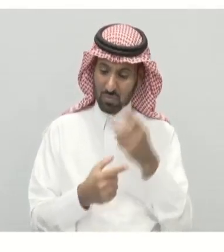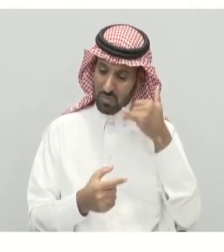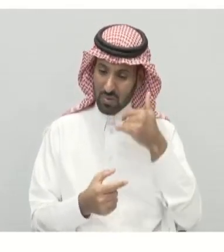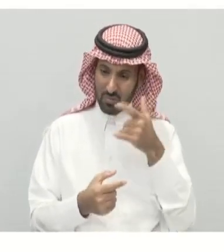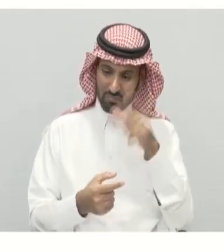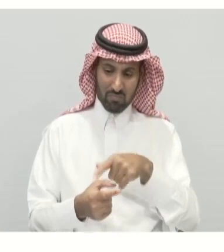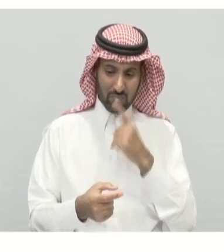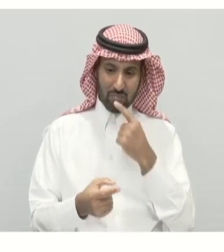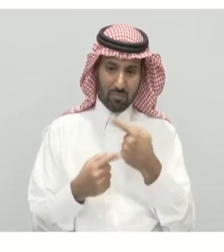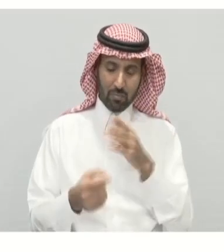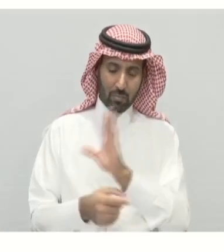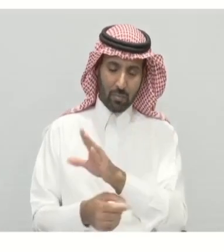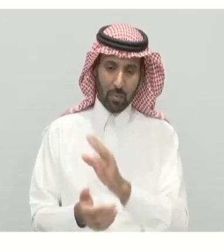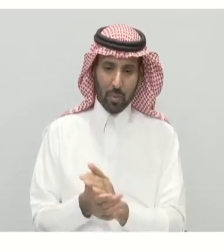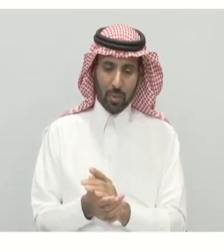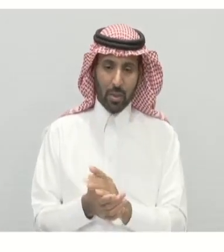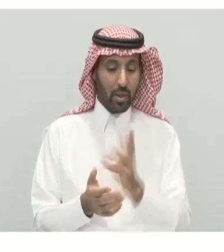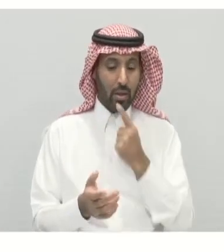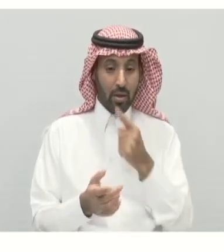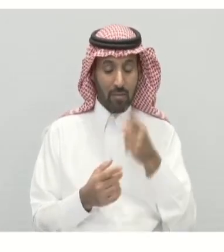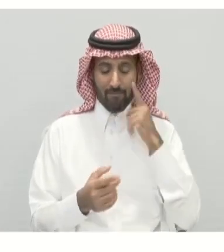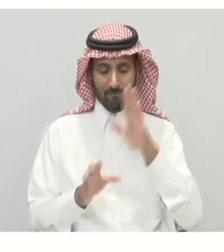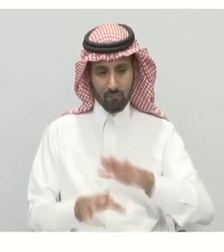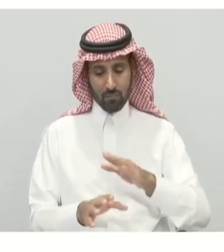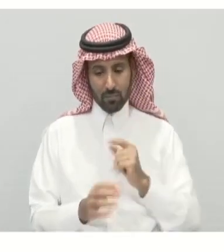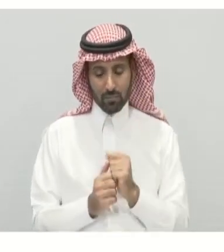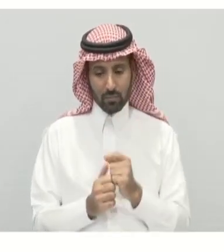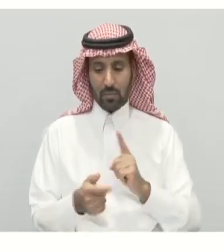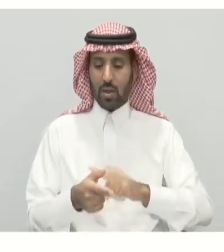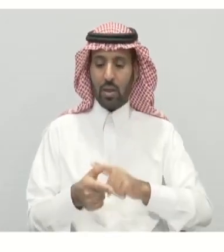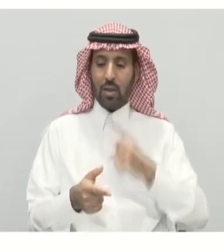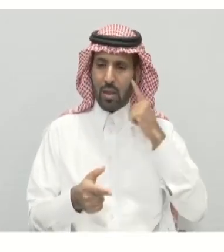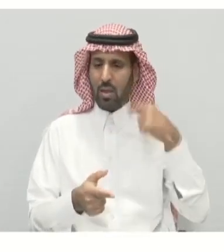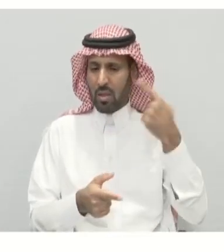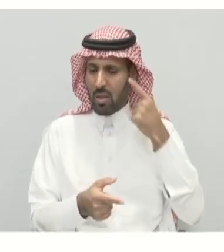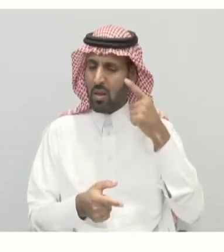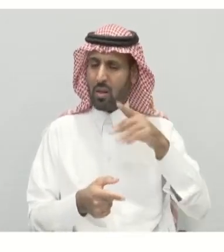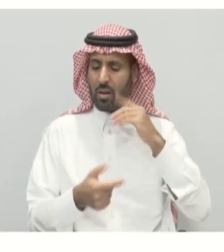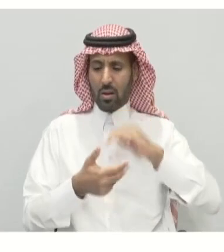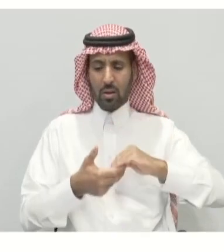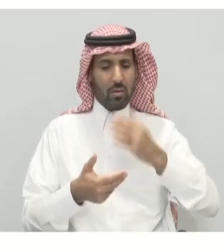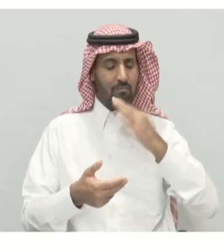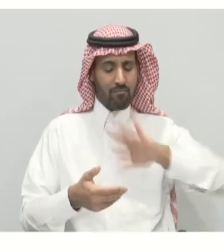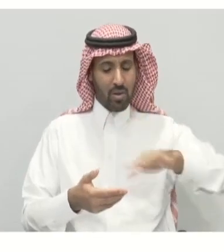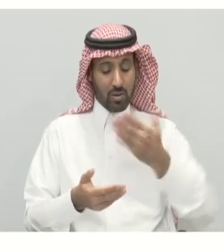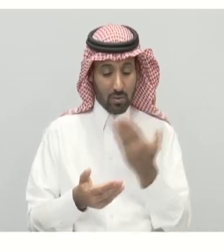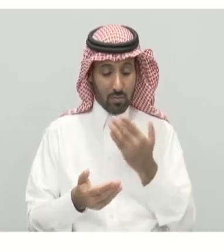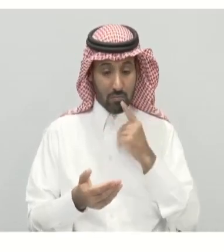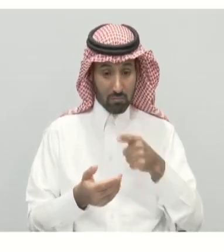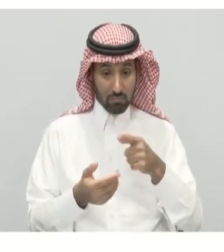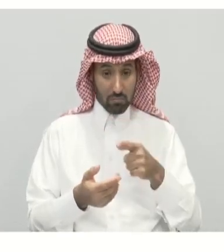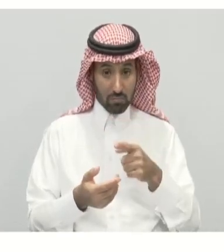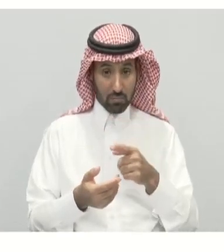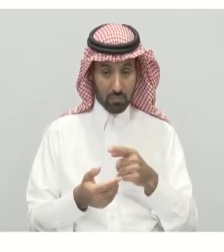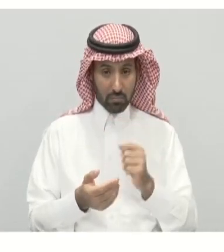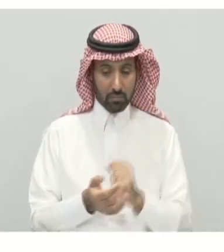and nobody else. Oh, I give up. They probably think you don't need to study. You know it all